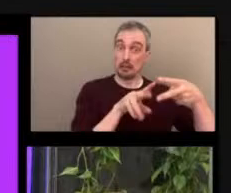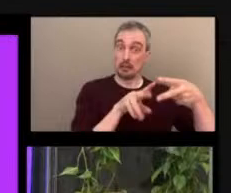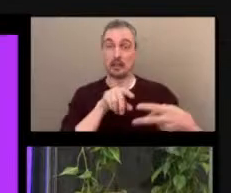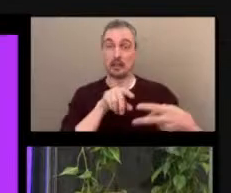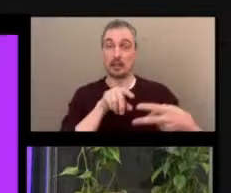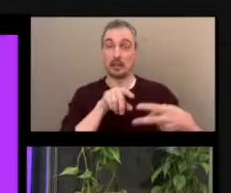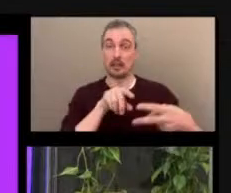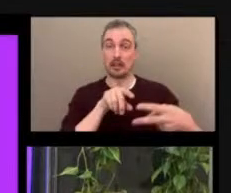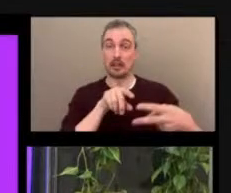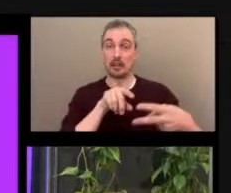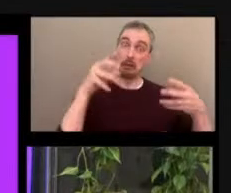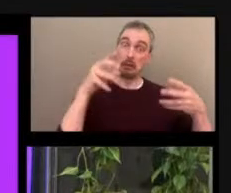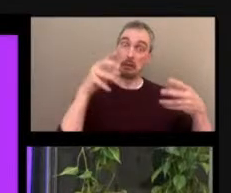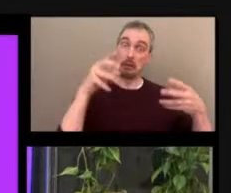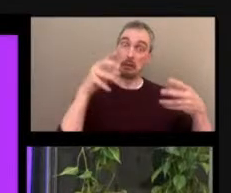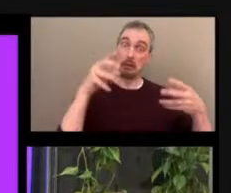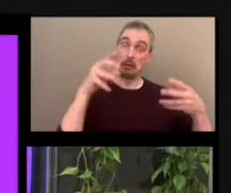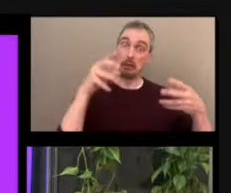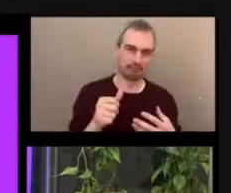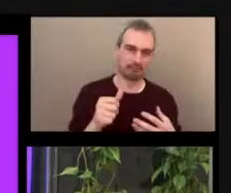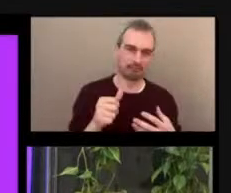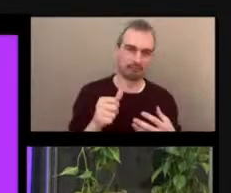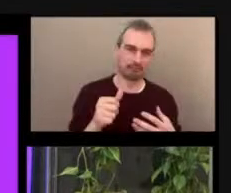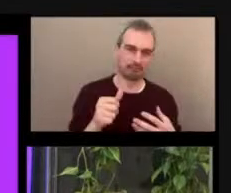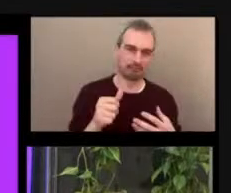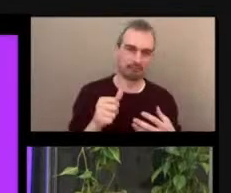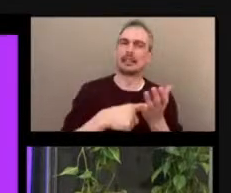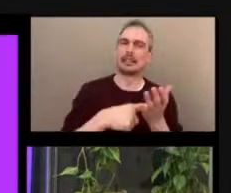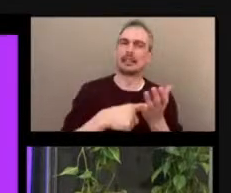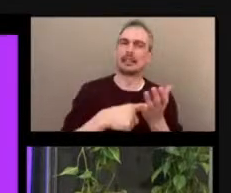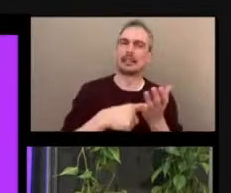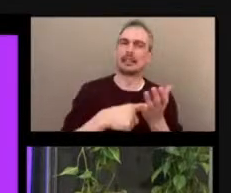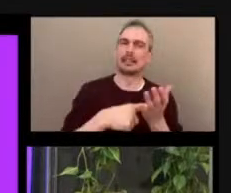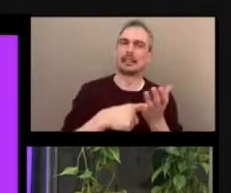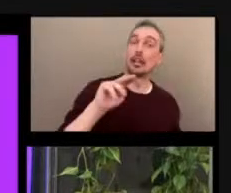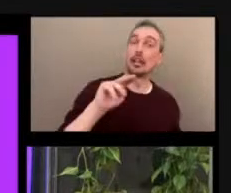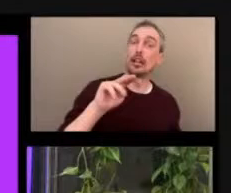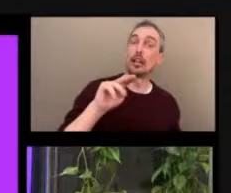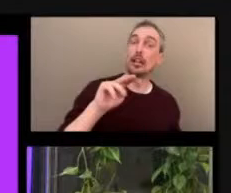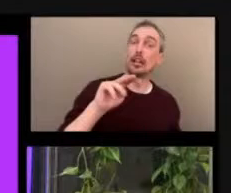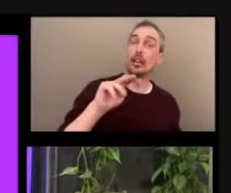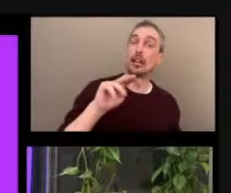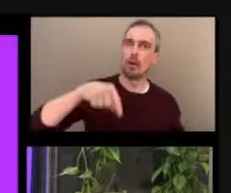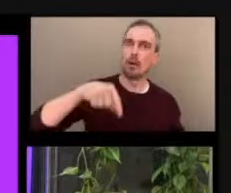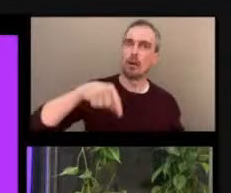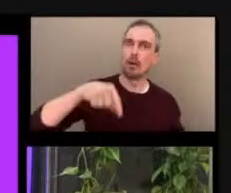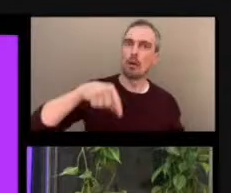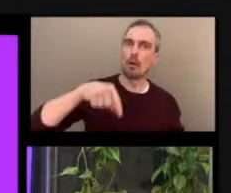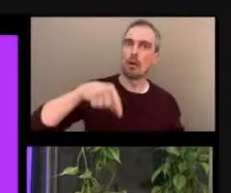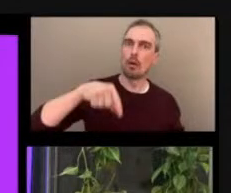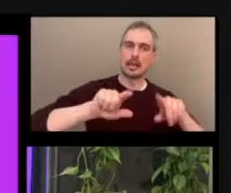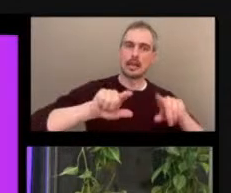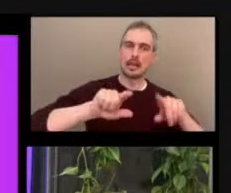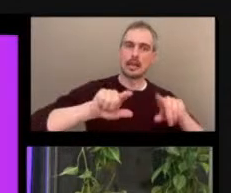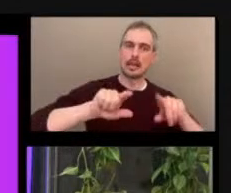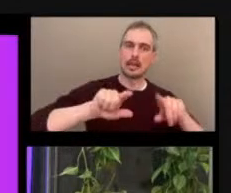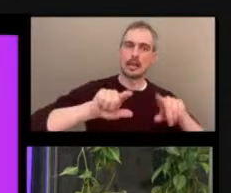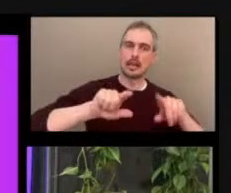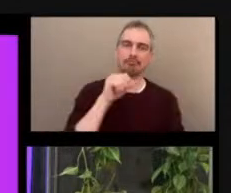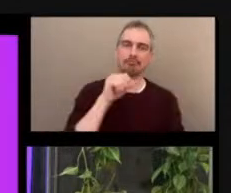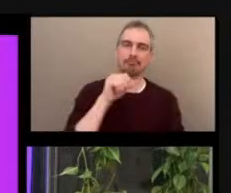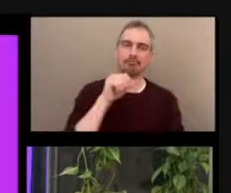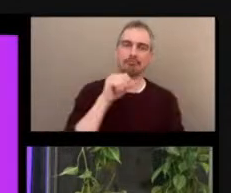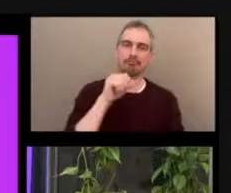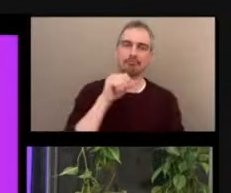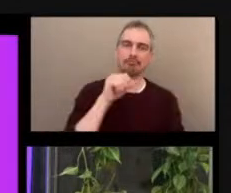not what we're talking about tonight. We're What continuous really talking accessibility tonight about is what, not we can manual responsibly QA, offload to the periodic machines. audits. All right,